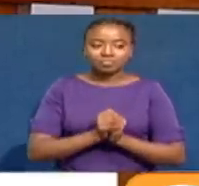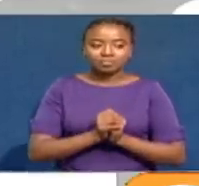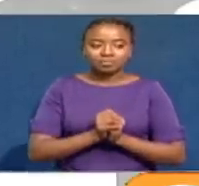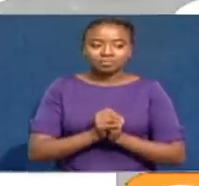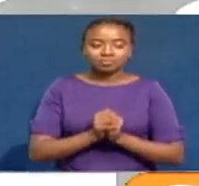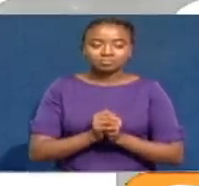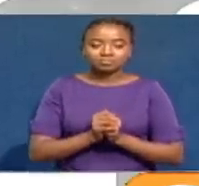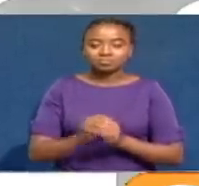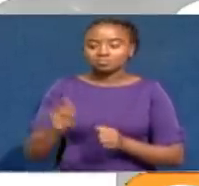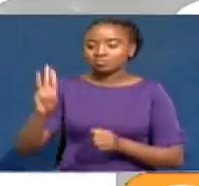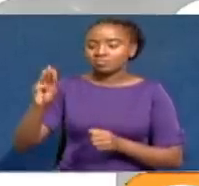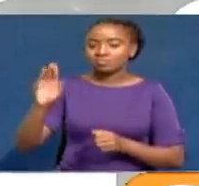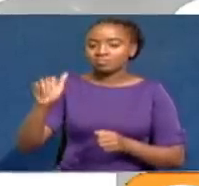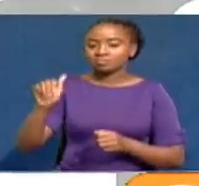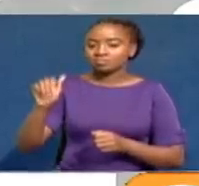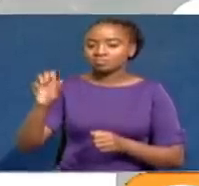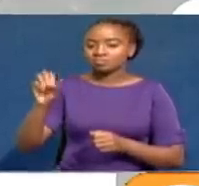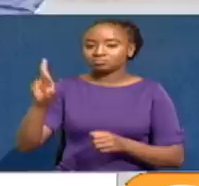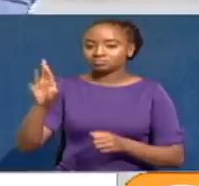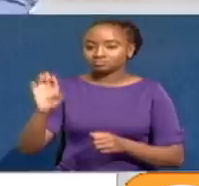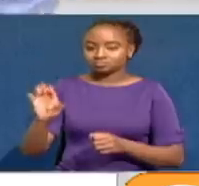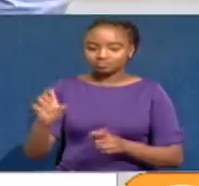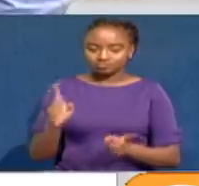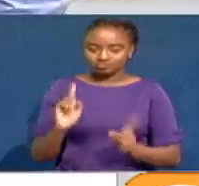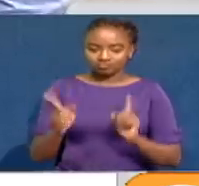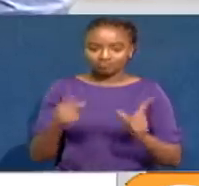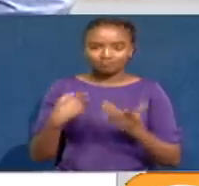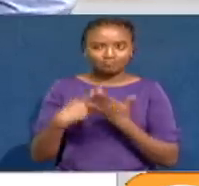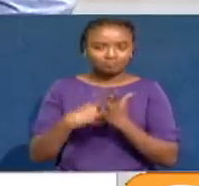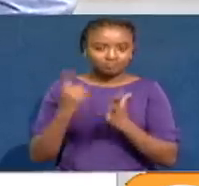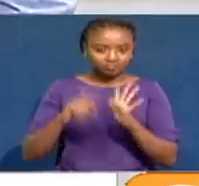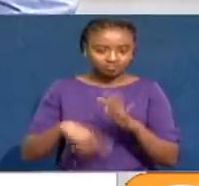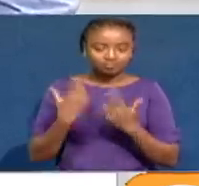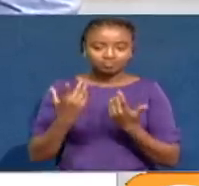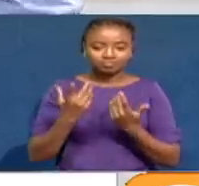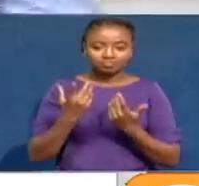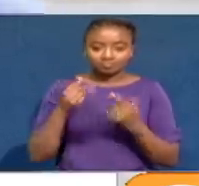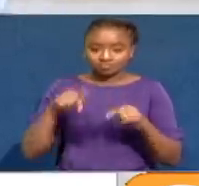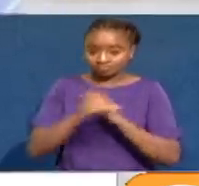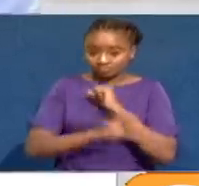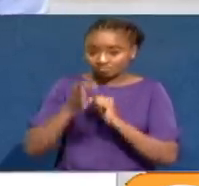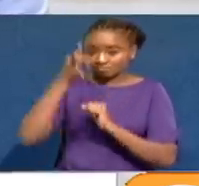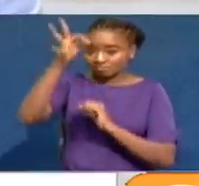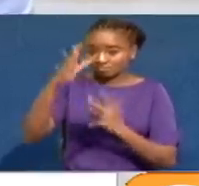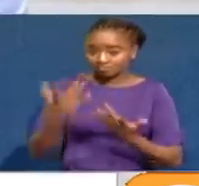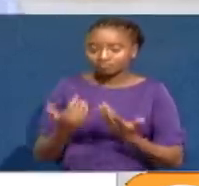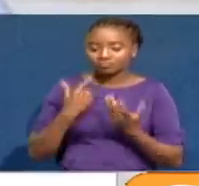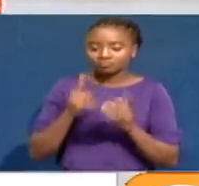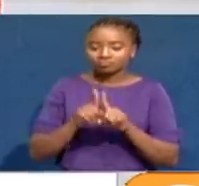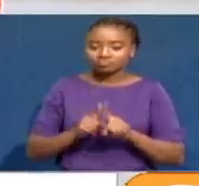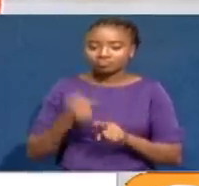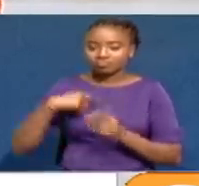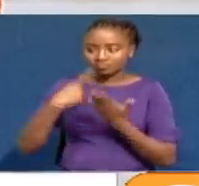talking about the future of this nation. And gentlemen, a moment ago, we're talking about, look, moving forward.